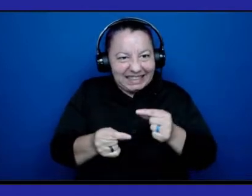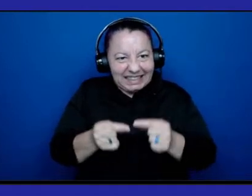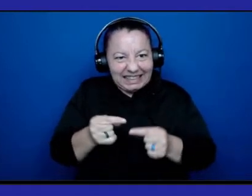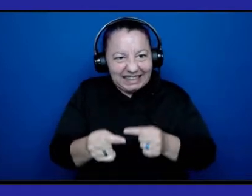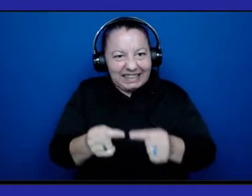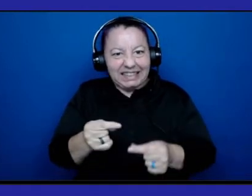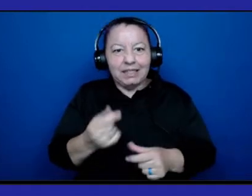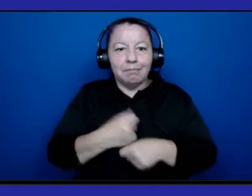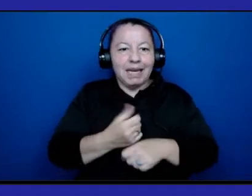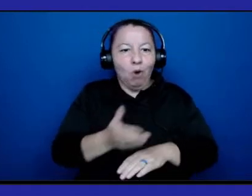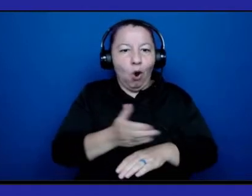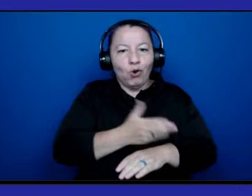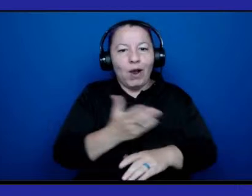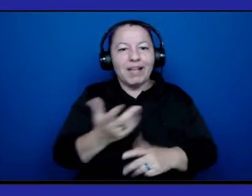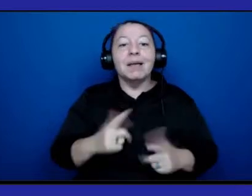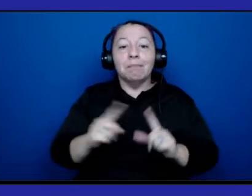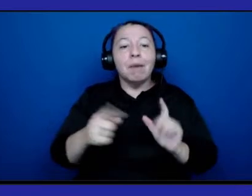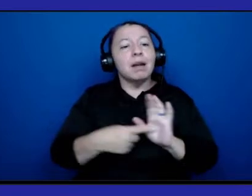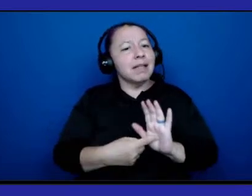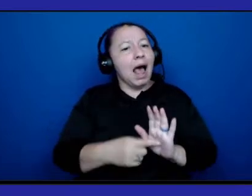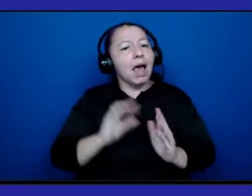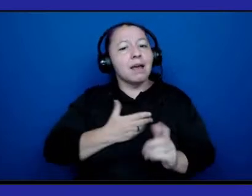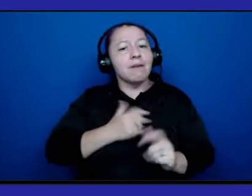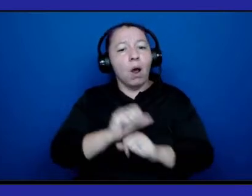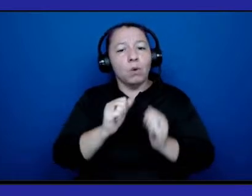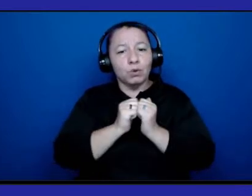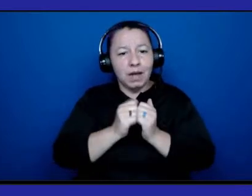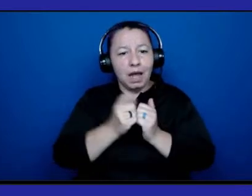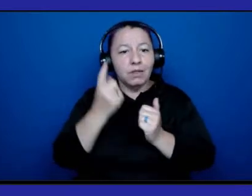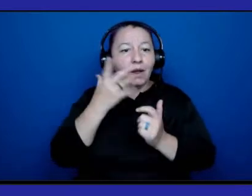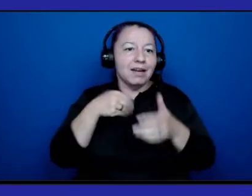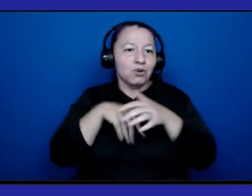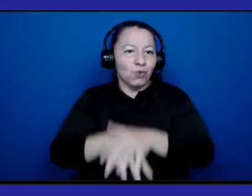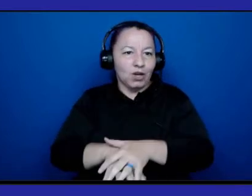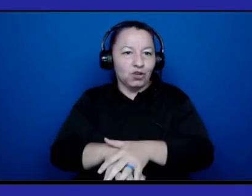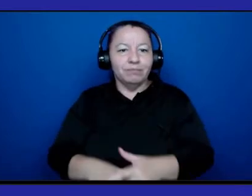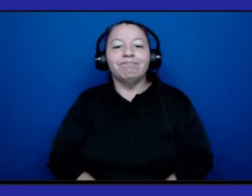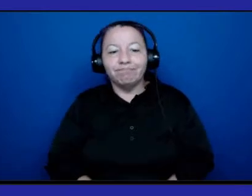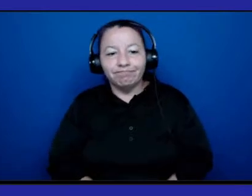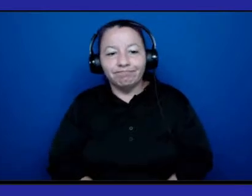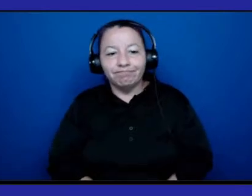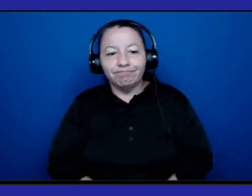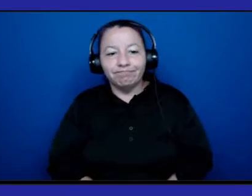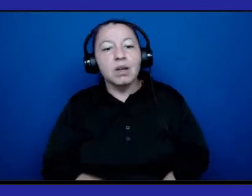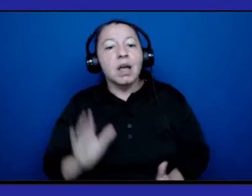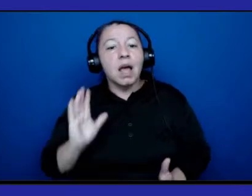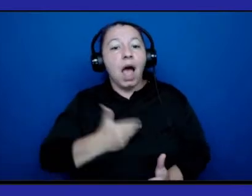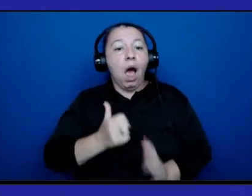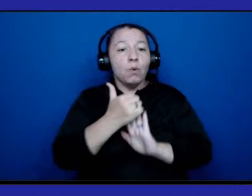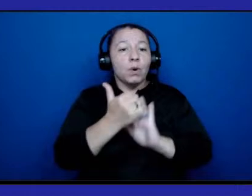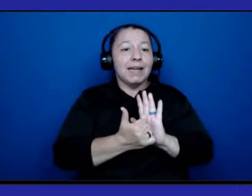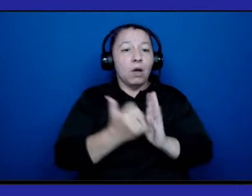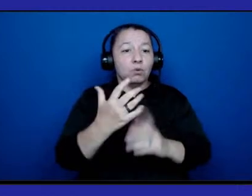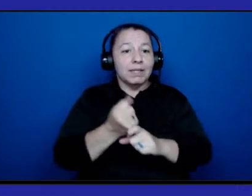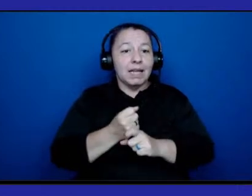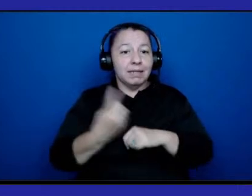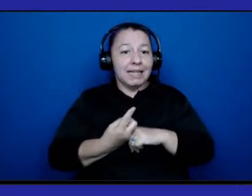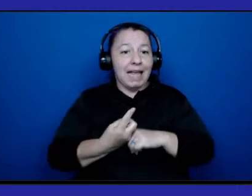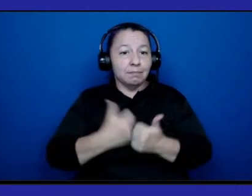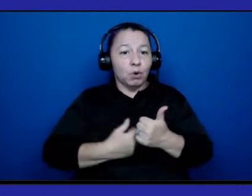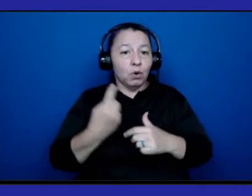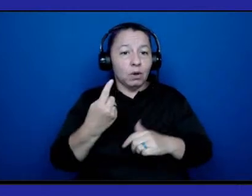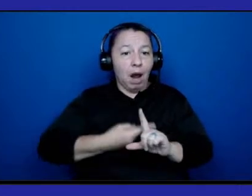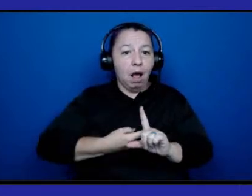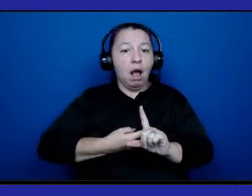a sign of our work together and integration. On our accounts receivable days per month, we're making steady